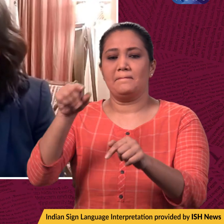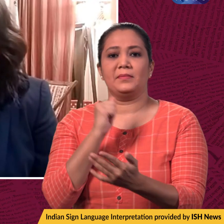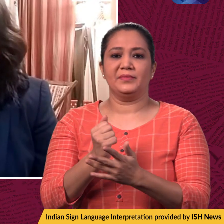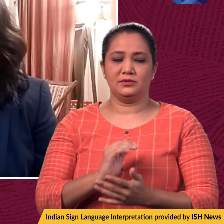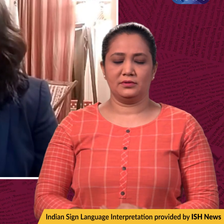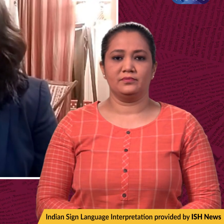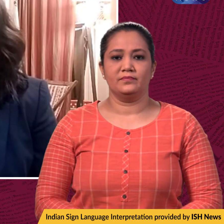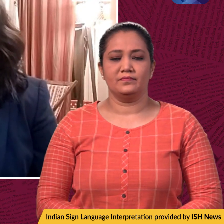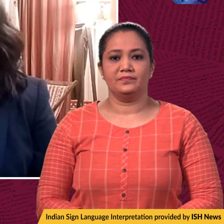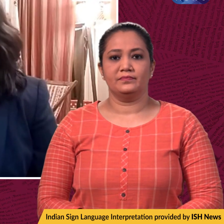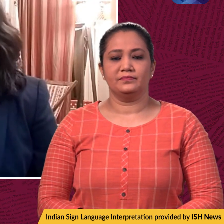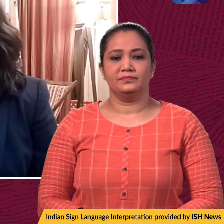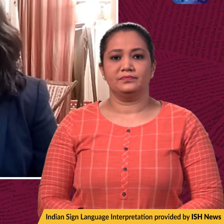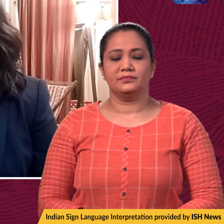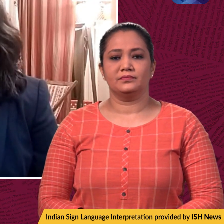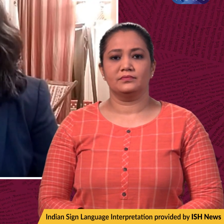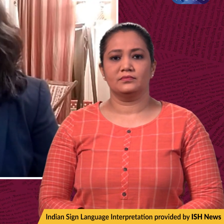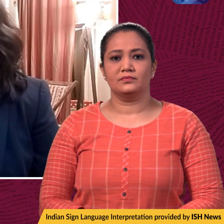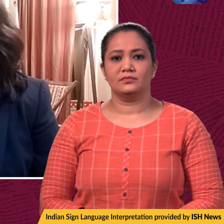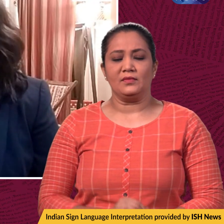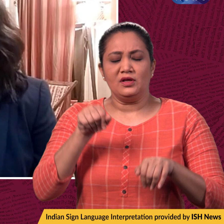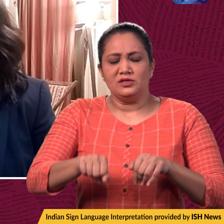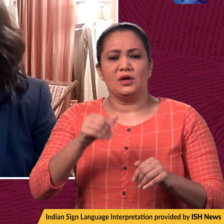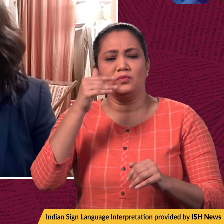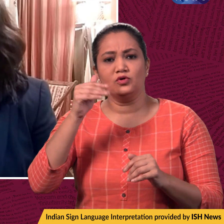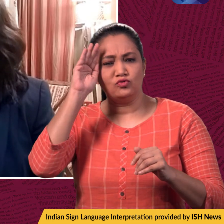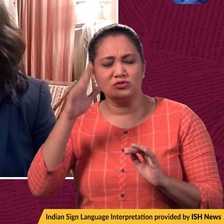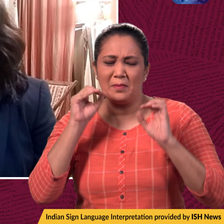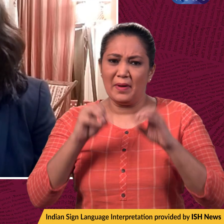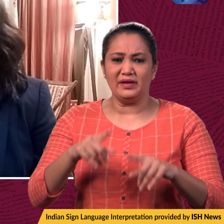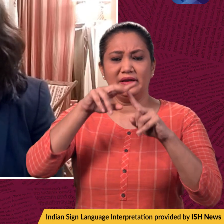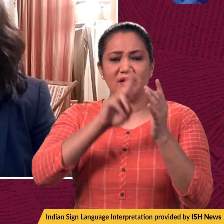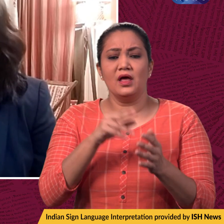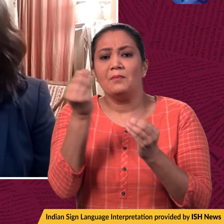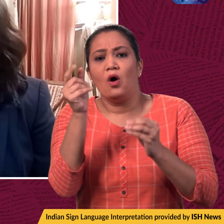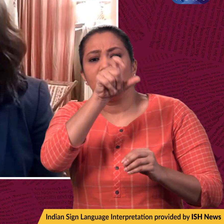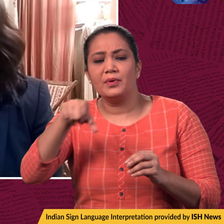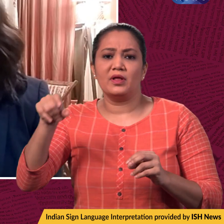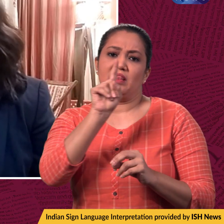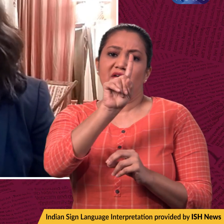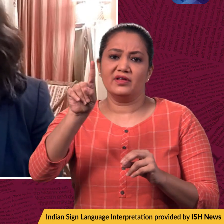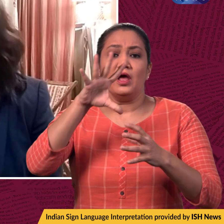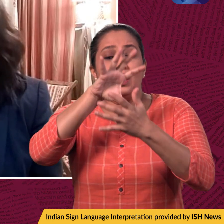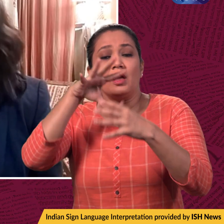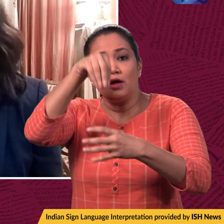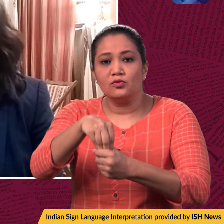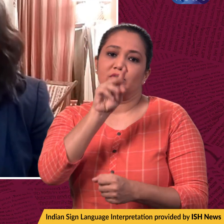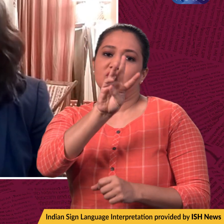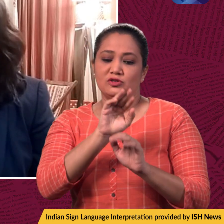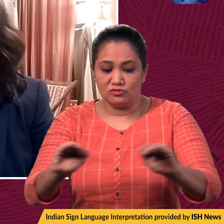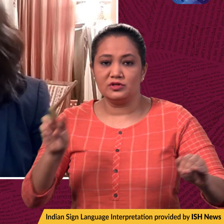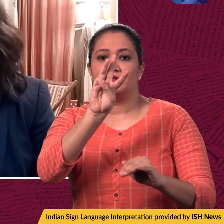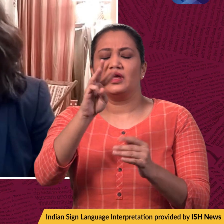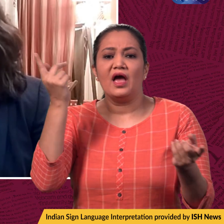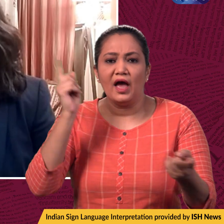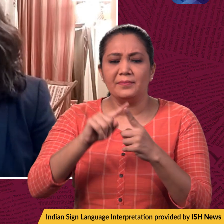nevertheless. Moving on now, some tragic news coming in from Tamil Nadu. At least 11 people, including 3 children, were killed